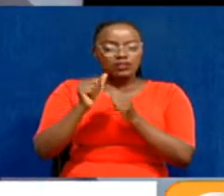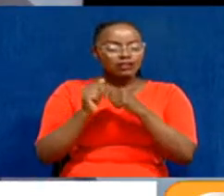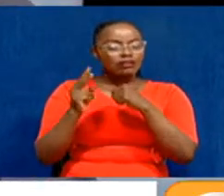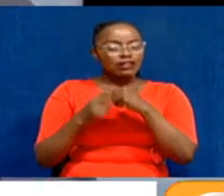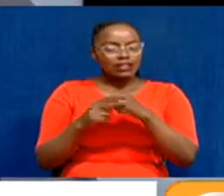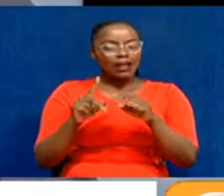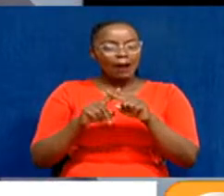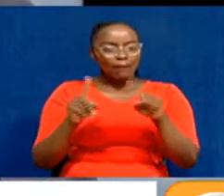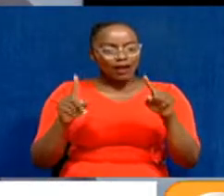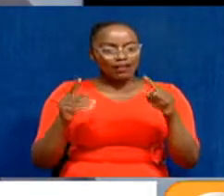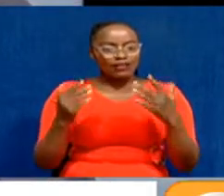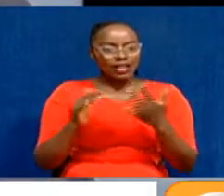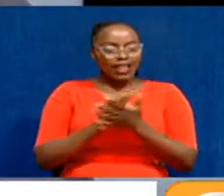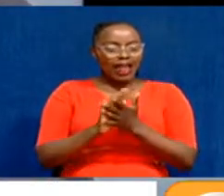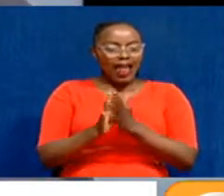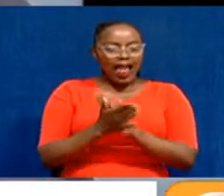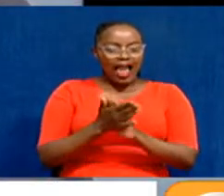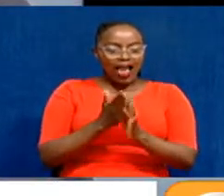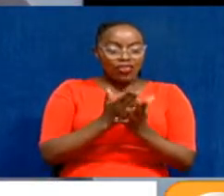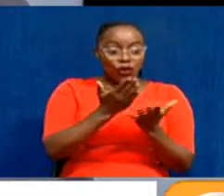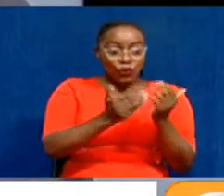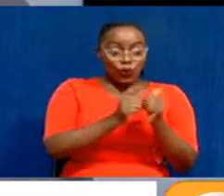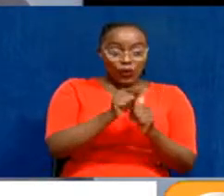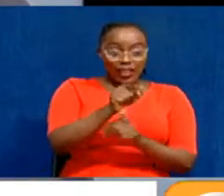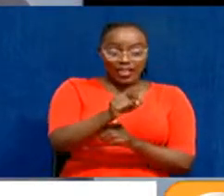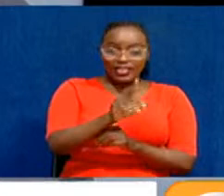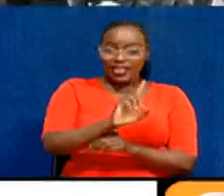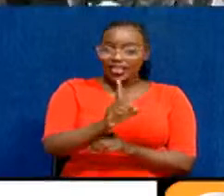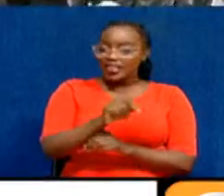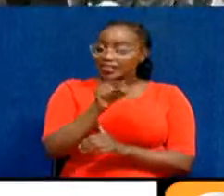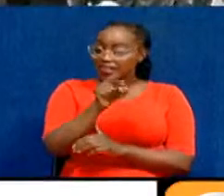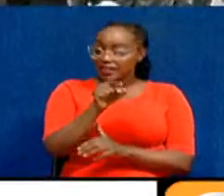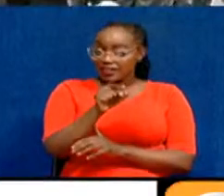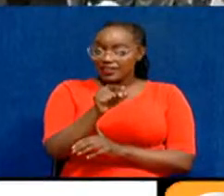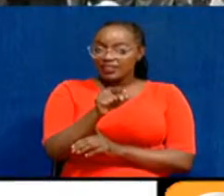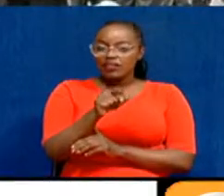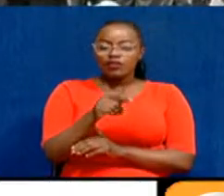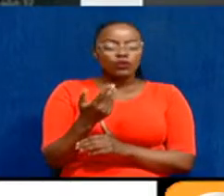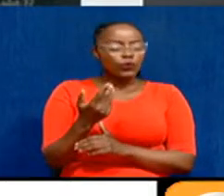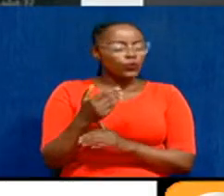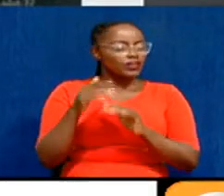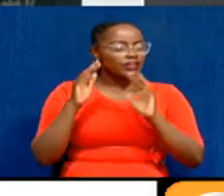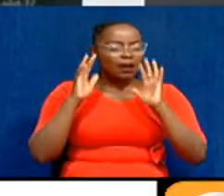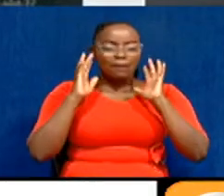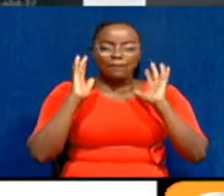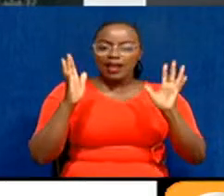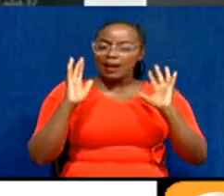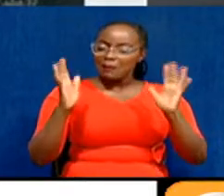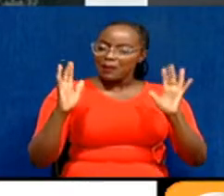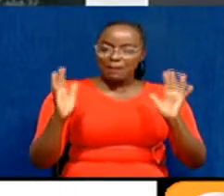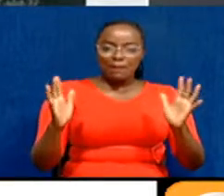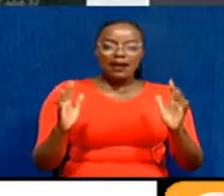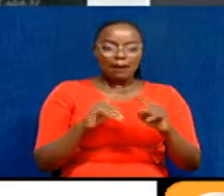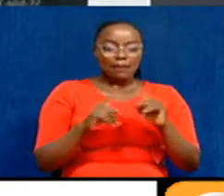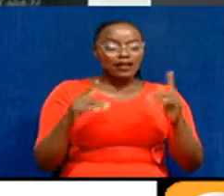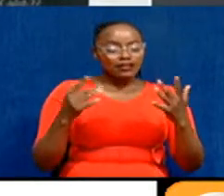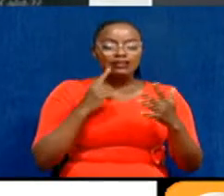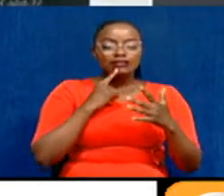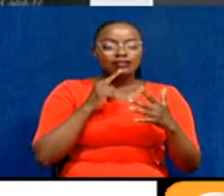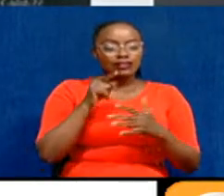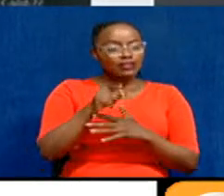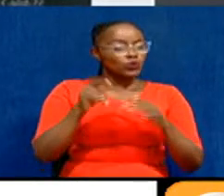2017. But nothing compares to that, Yvonne. It was unbelievable. Yeah. That's what I can say.